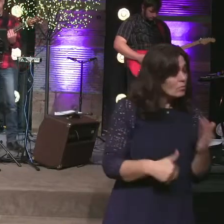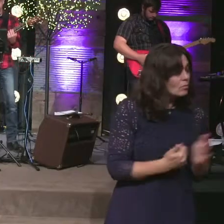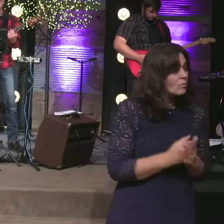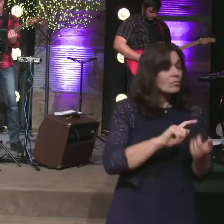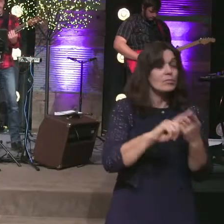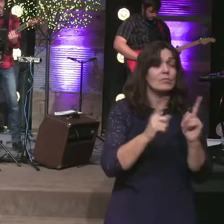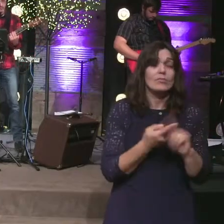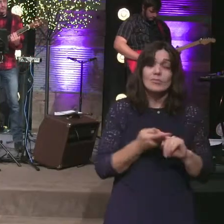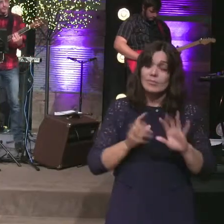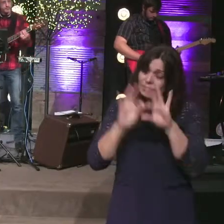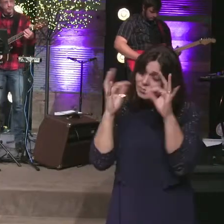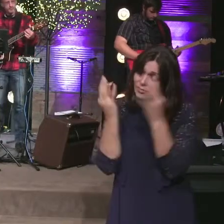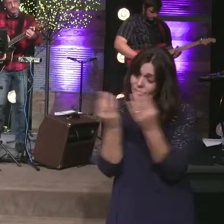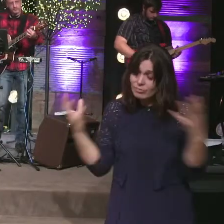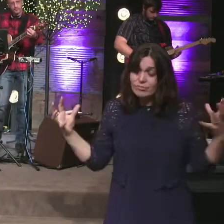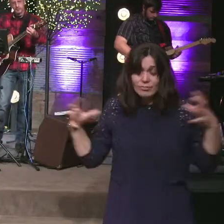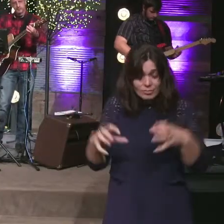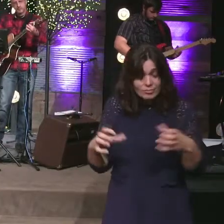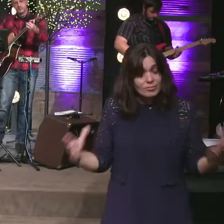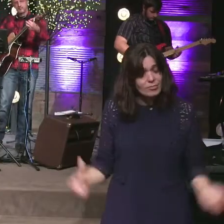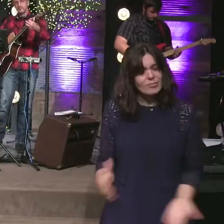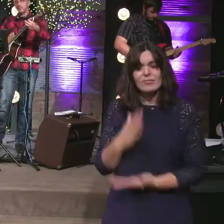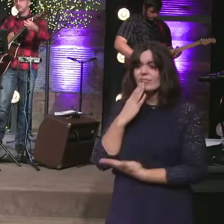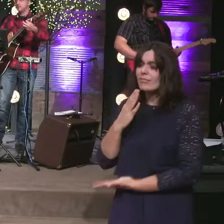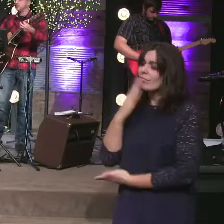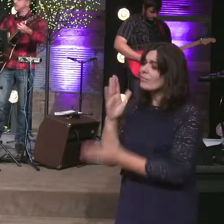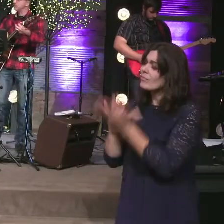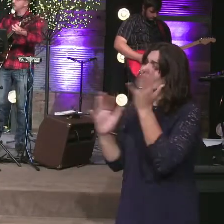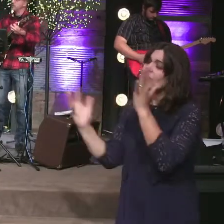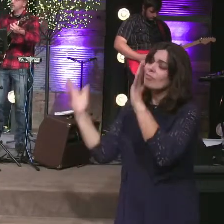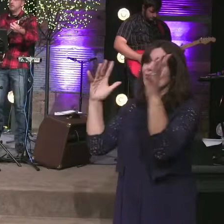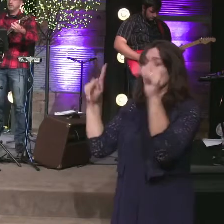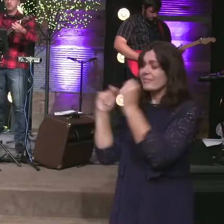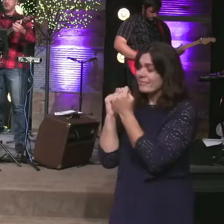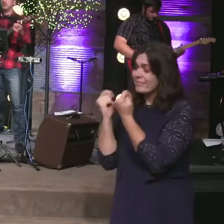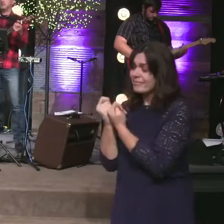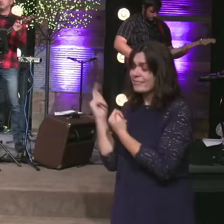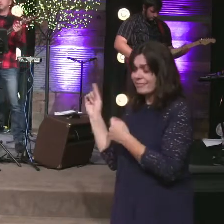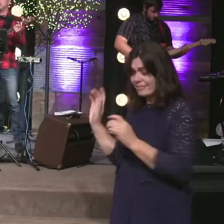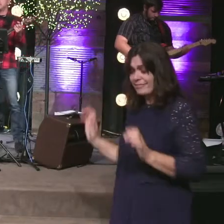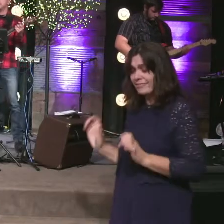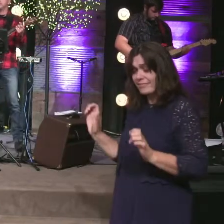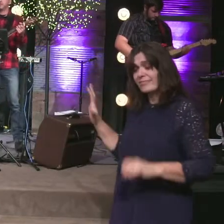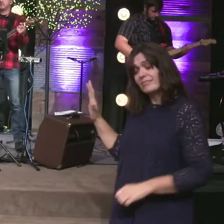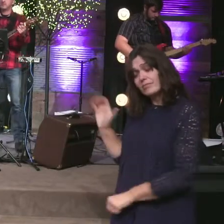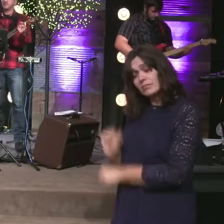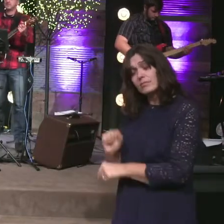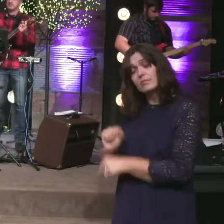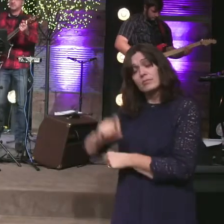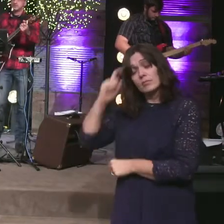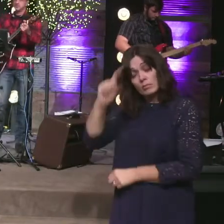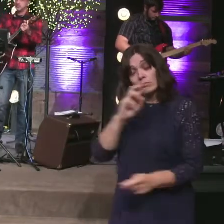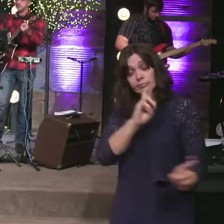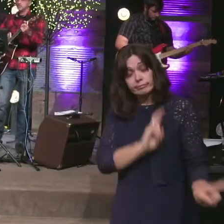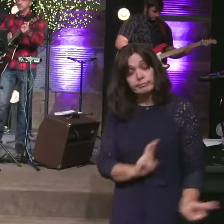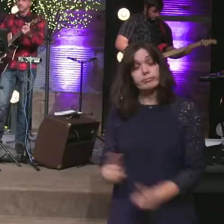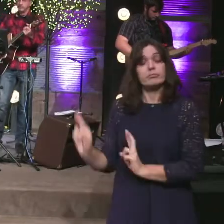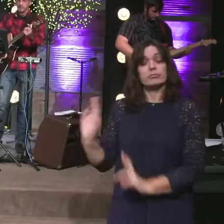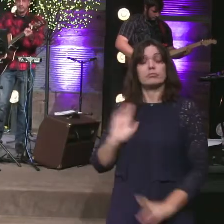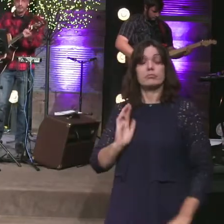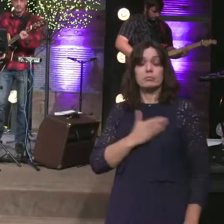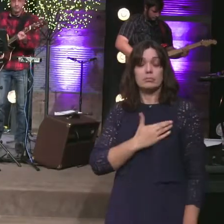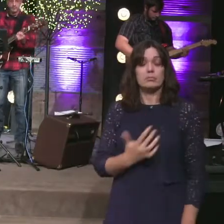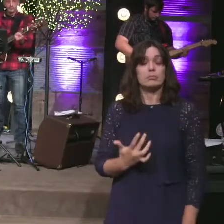We thank You for this praise team, Father, that has done their job, Father, to prepare our hearts for